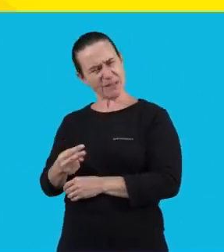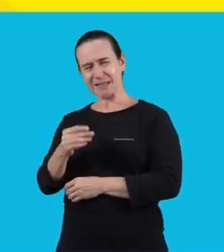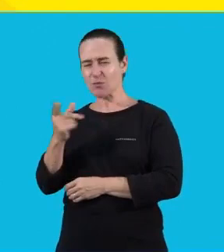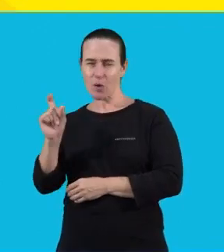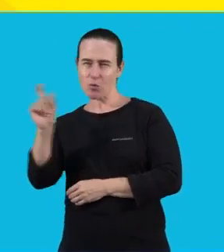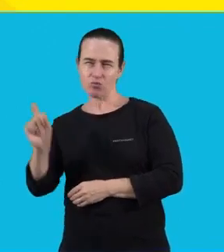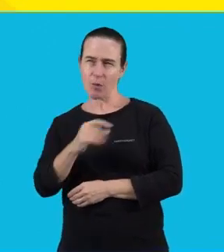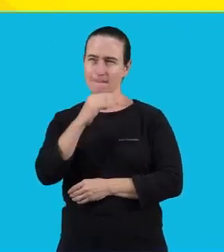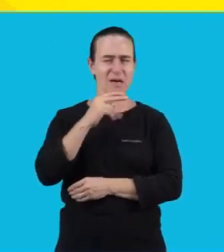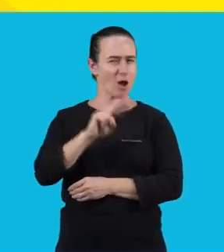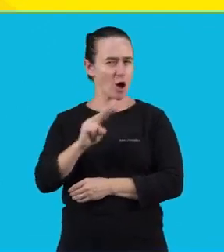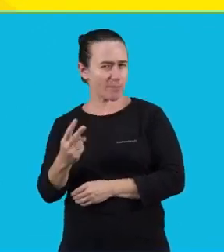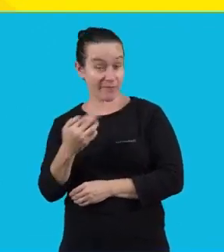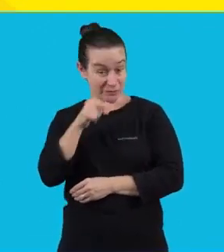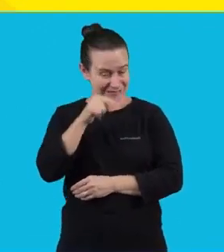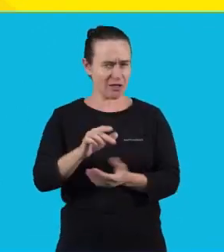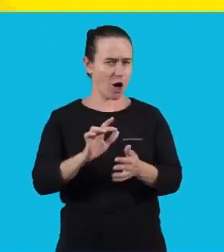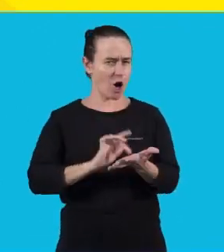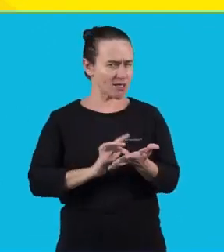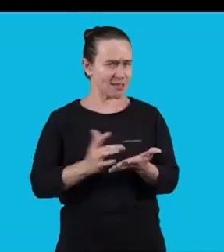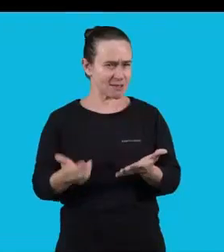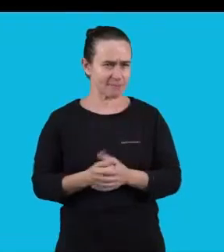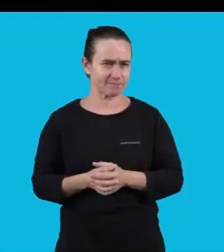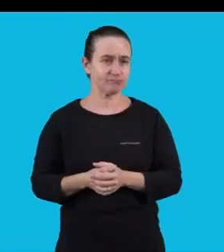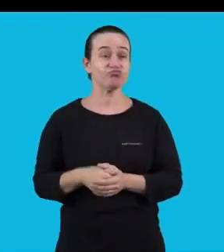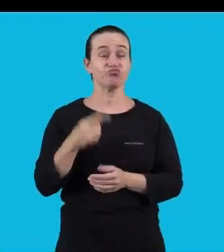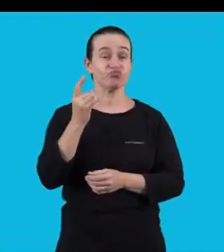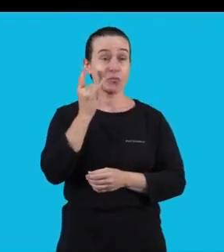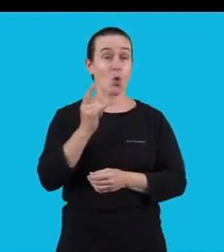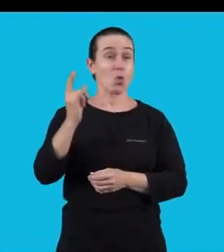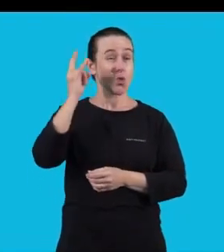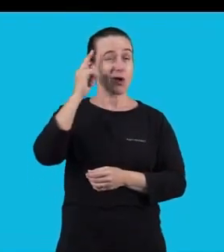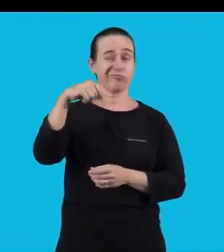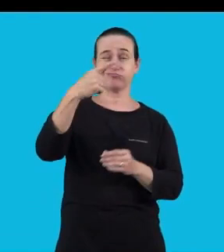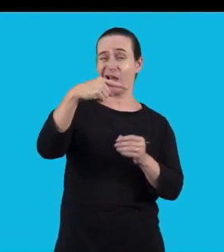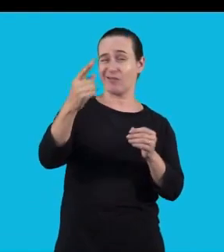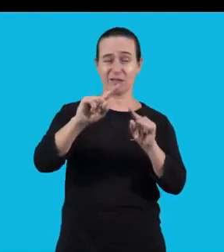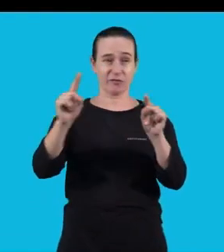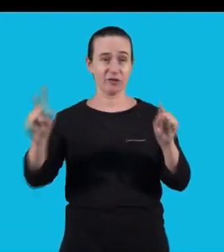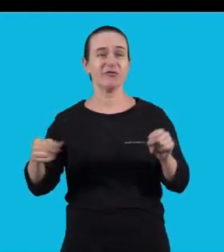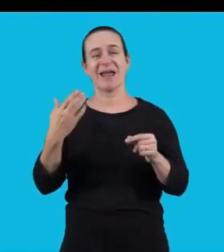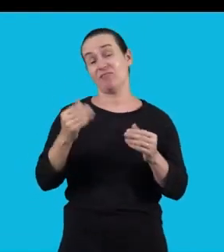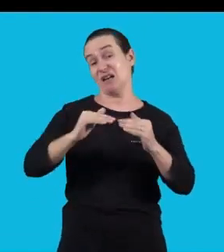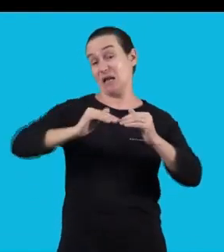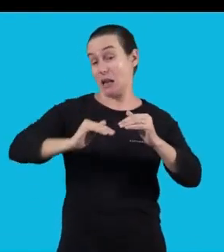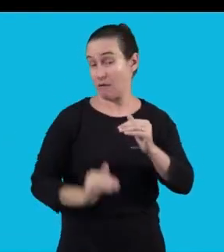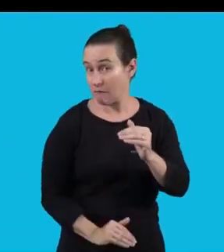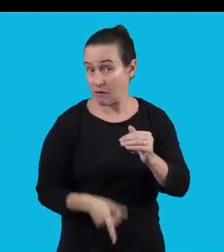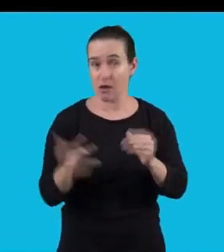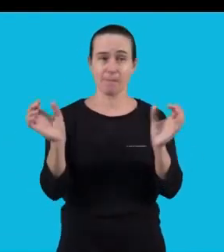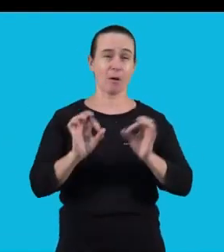the opposite of that in the context of the sentence. So hotel alternatives have declined in